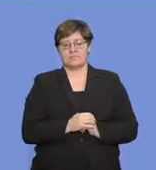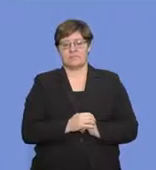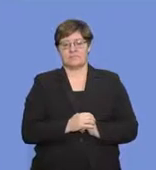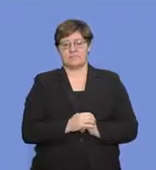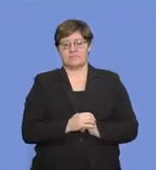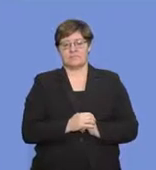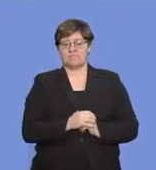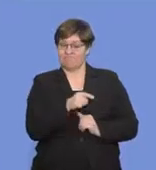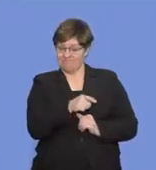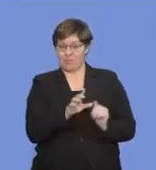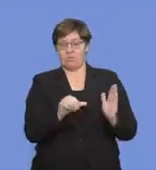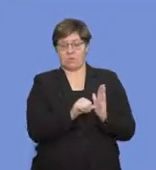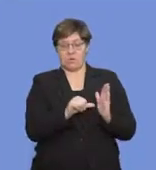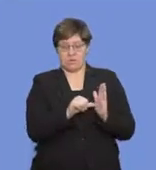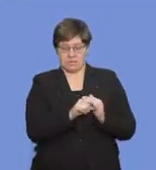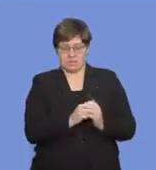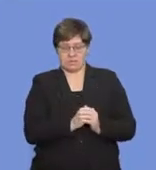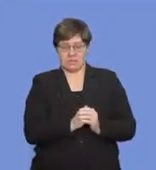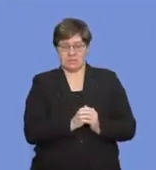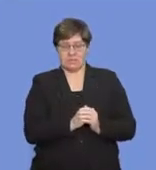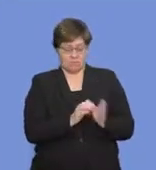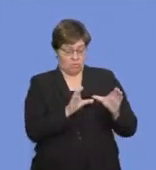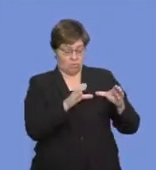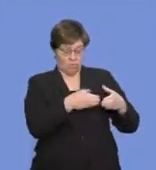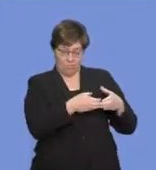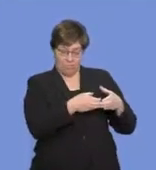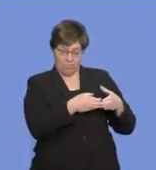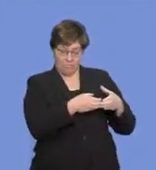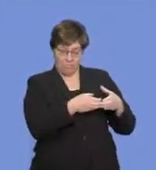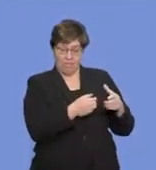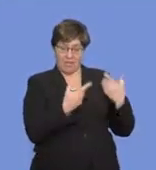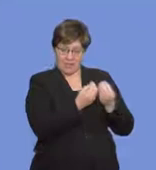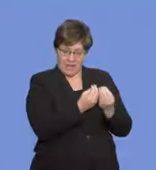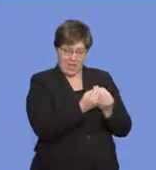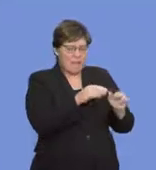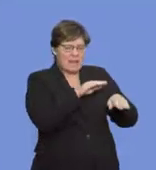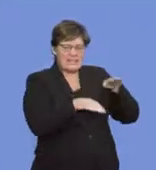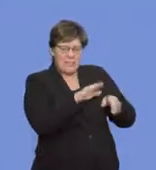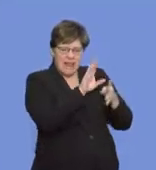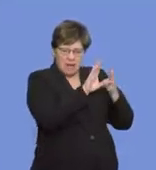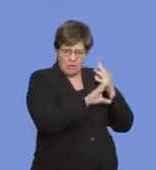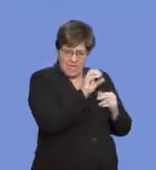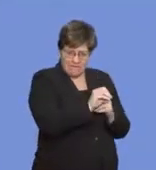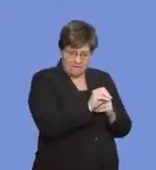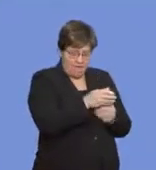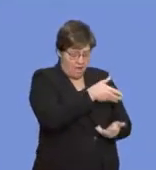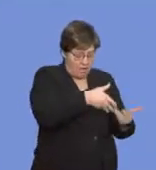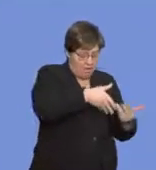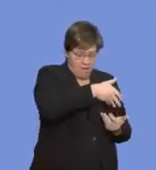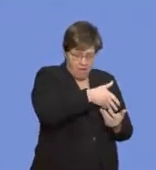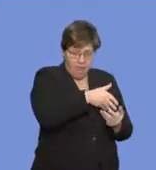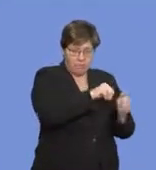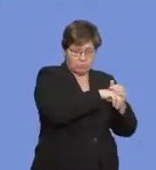Okay, so that's very important. So it's a group of organisms with similar characteristics, and if they interbreed or when